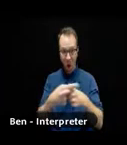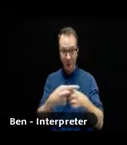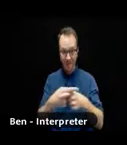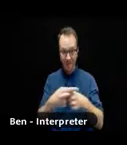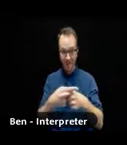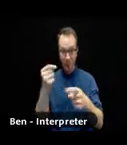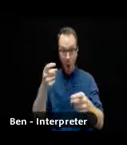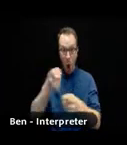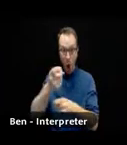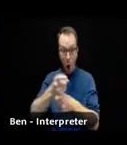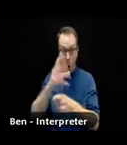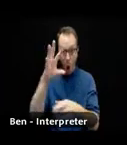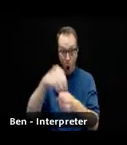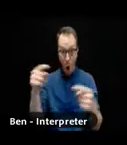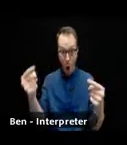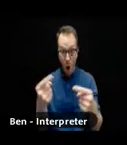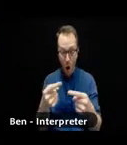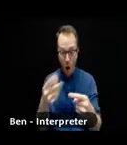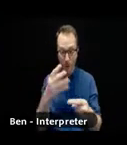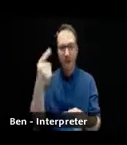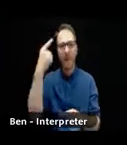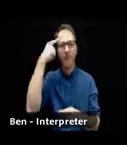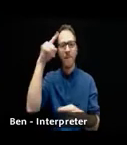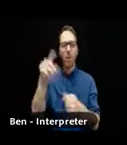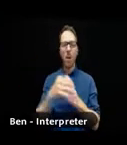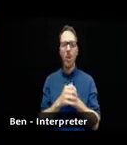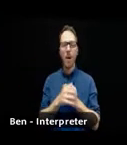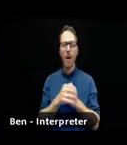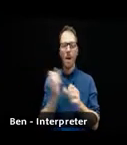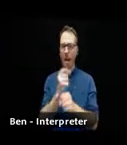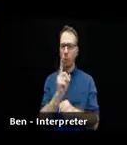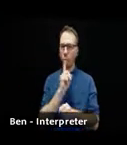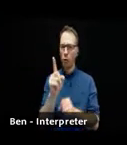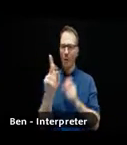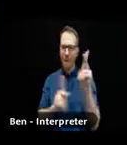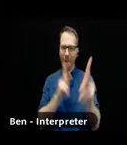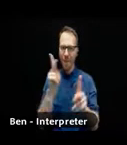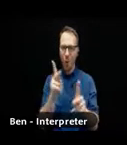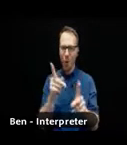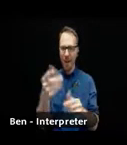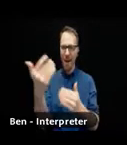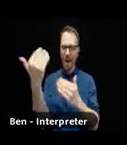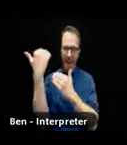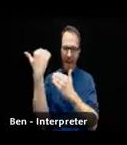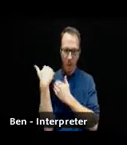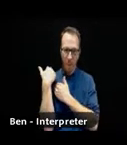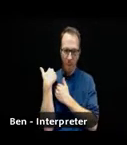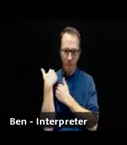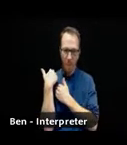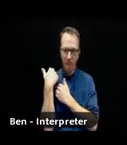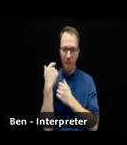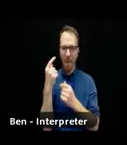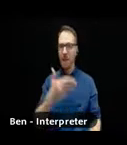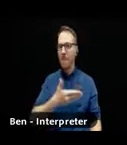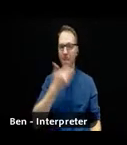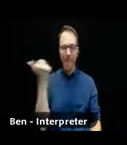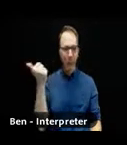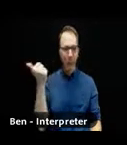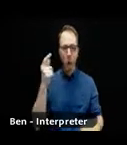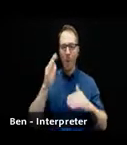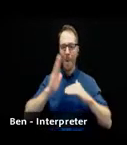harm and for making sure that folks get held accountable is something that is better to build